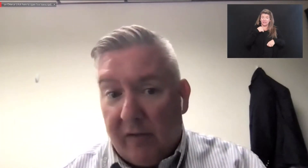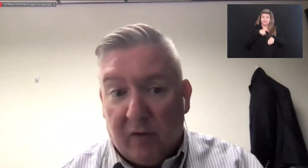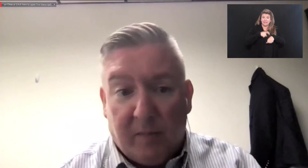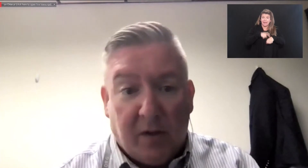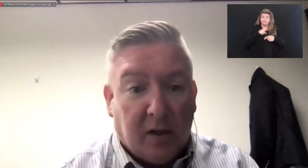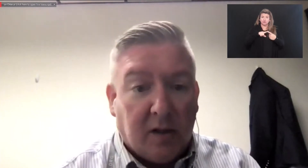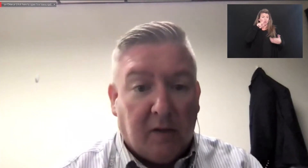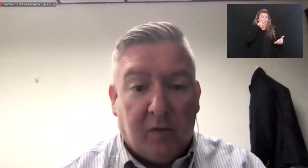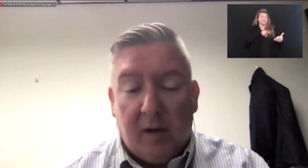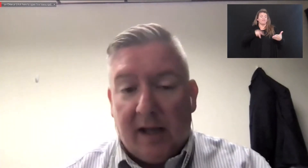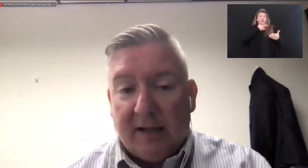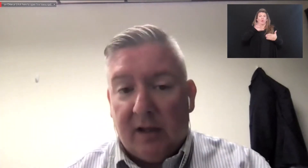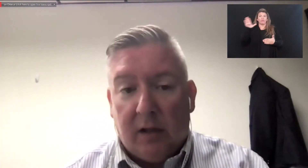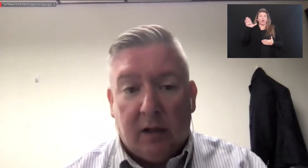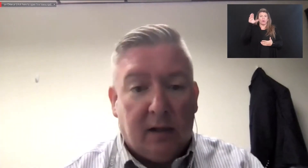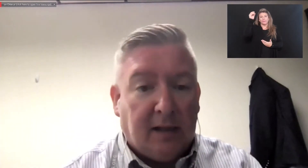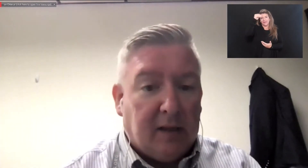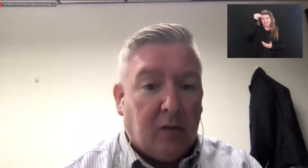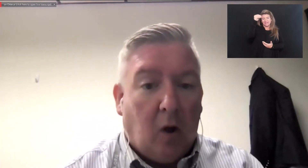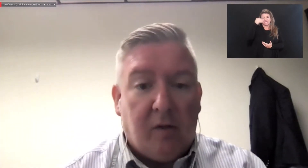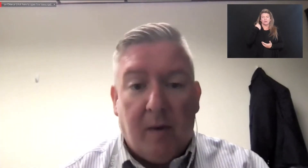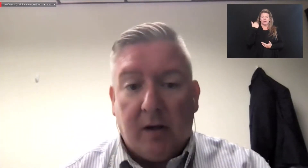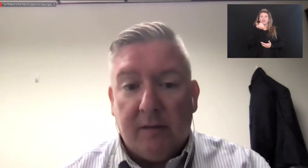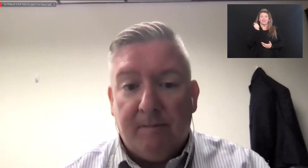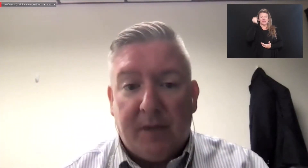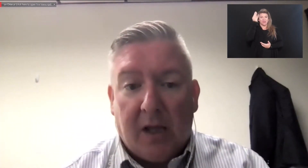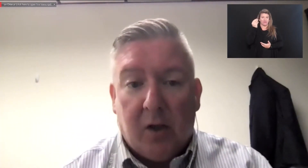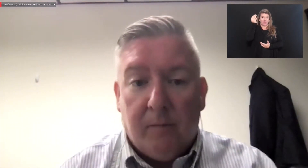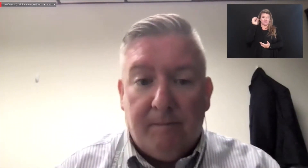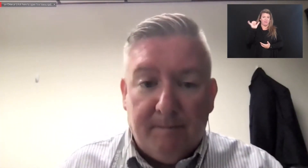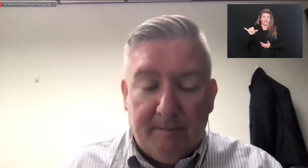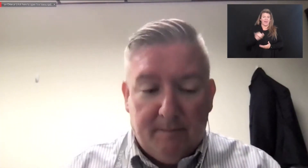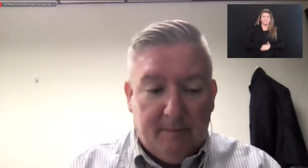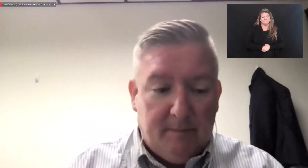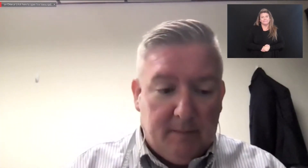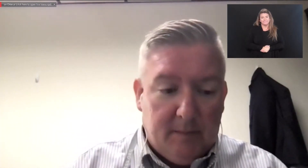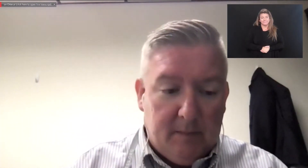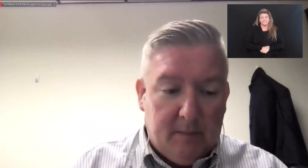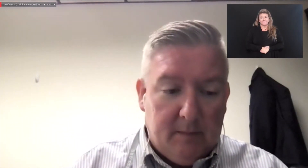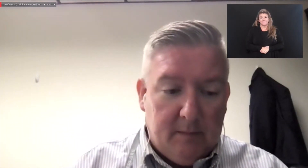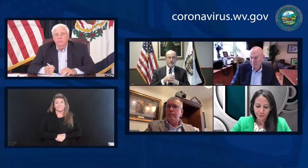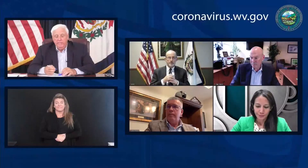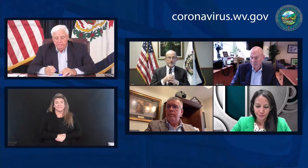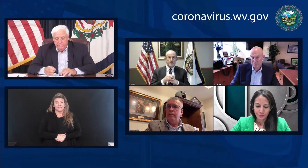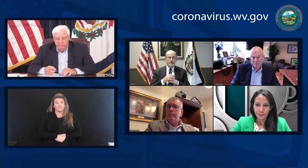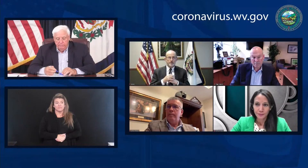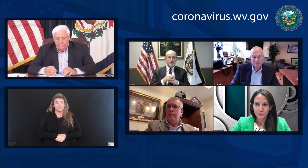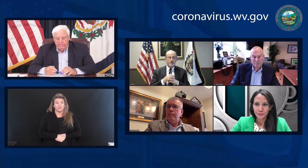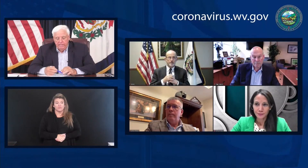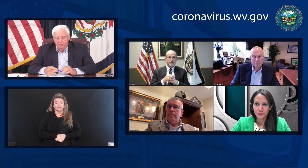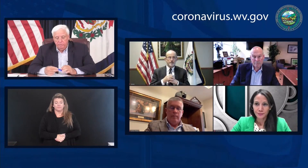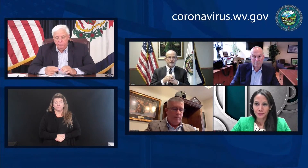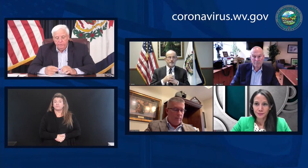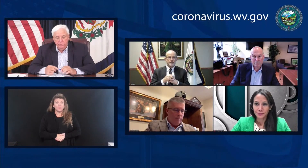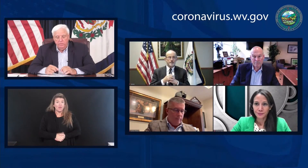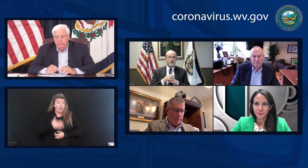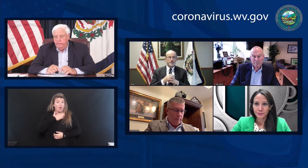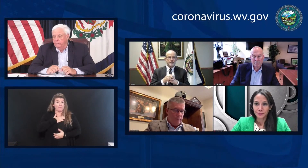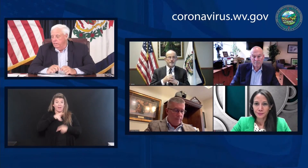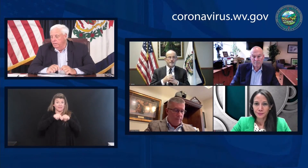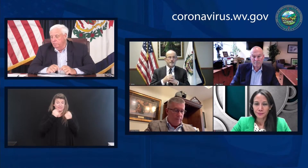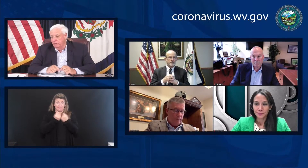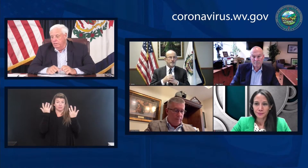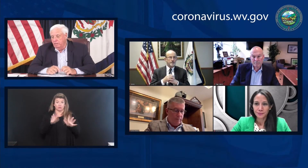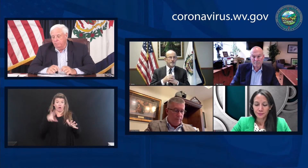that advisory opinion, and if you had any thoughts about it. Thank you. No, my team surely has had time to review it,